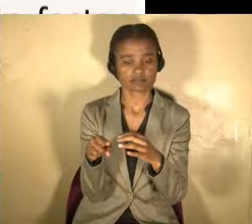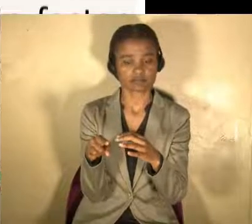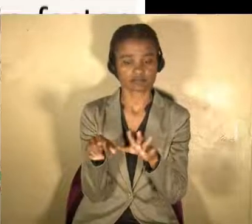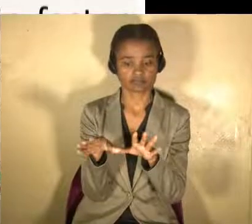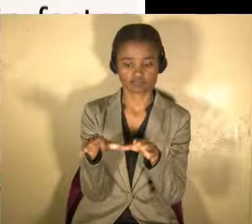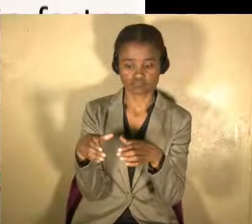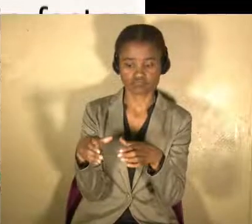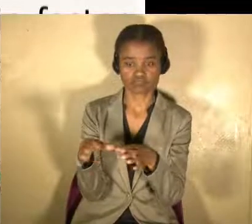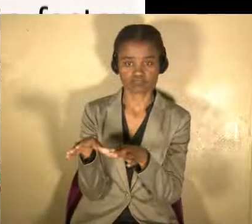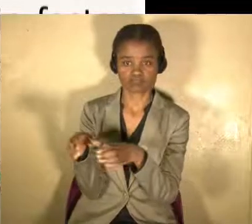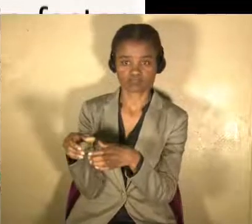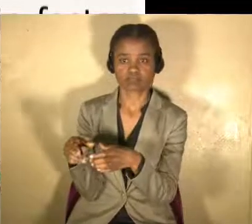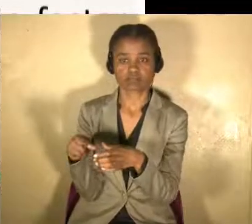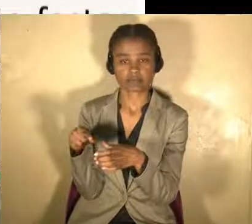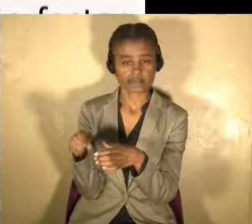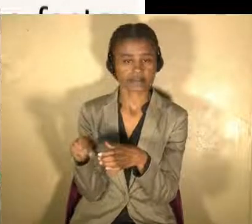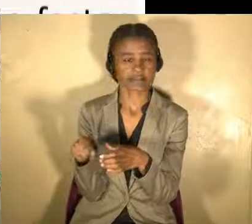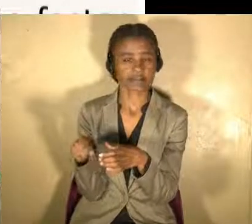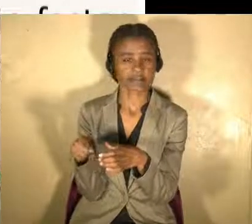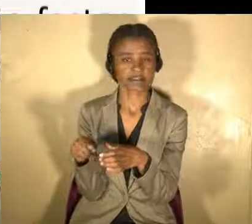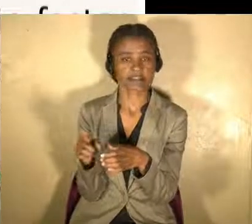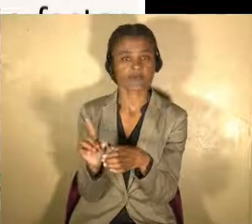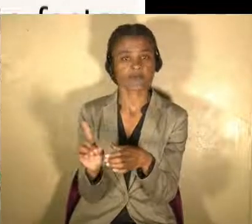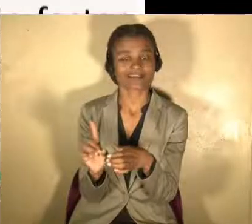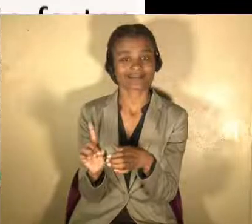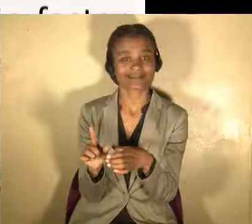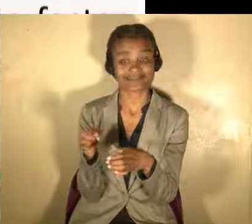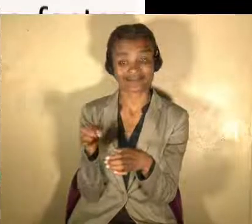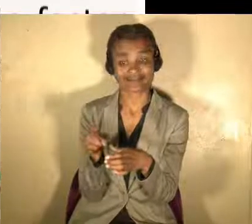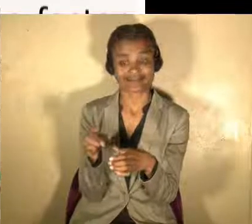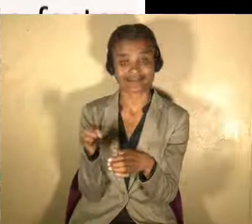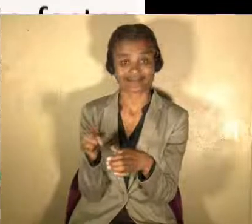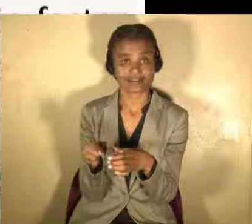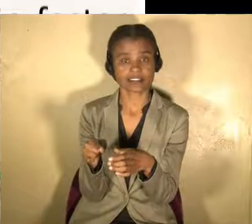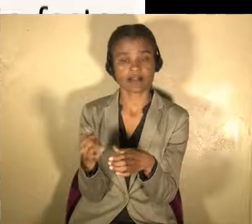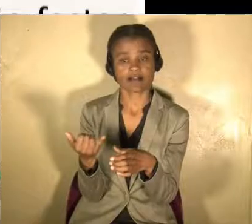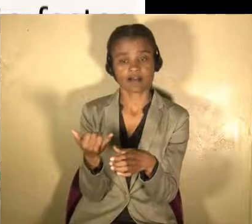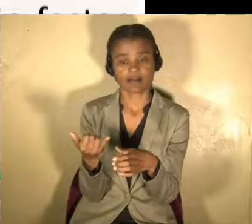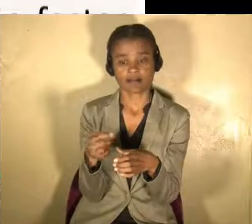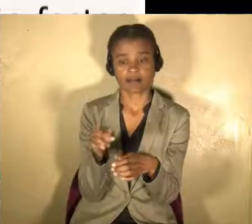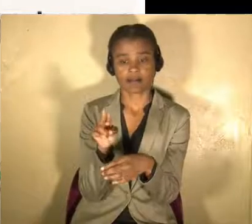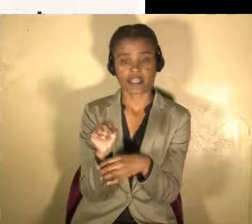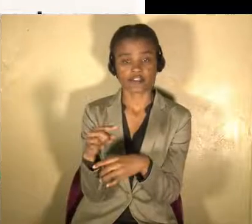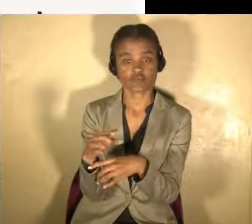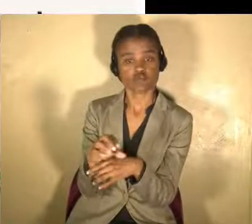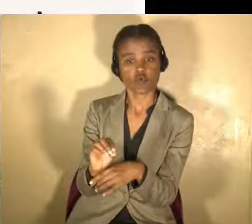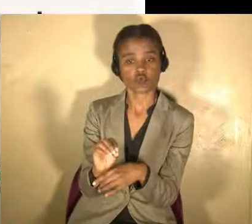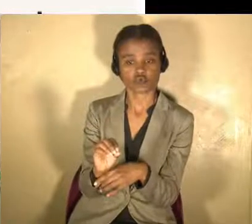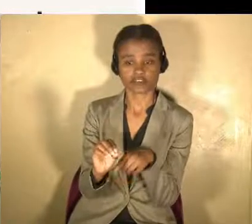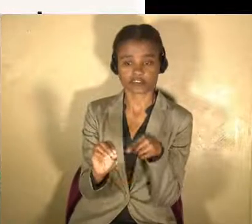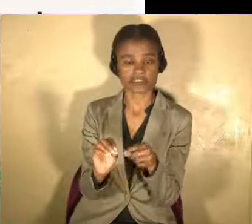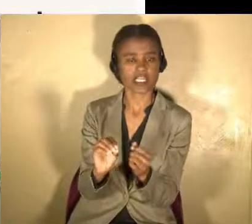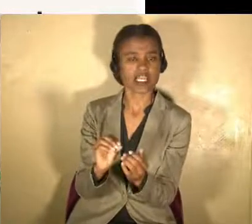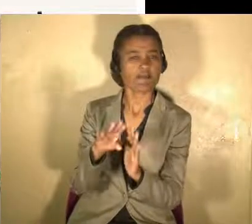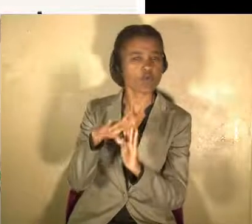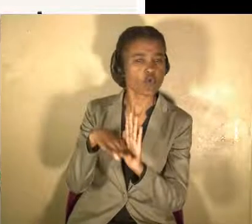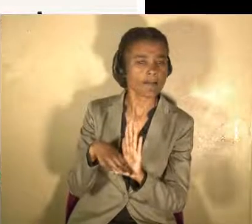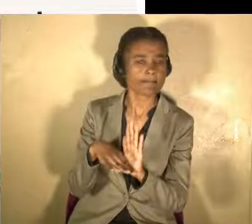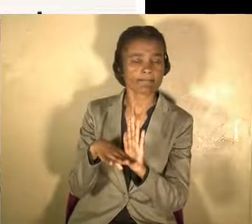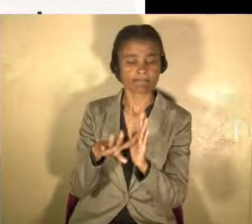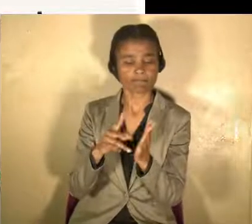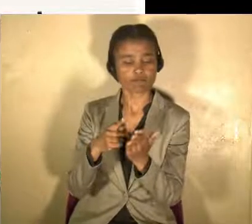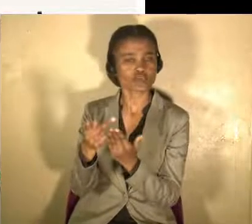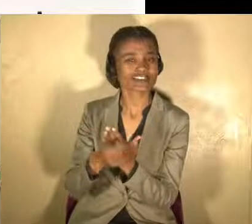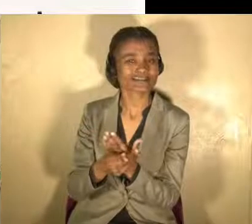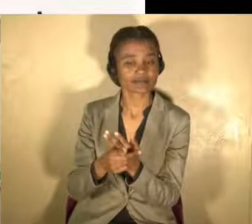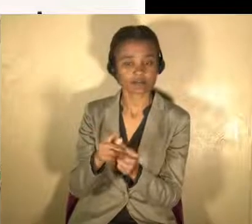be, be implemented by the NGOs, the government can also render cluster foster